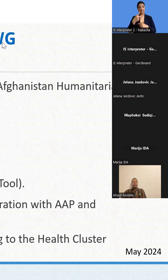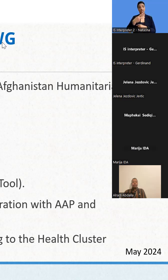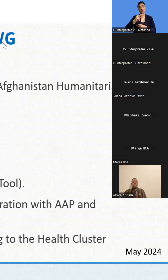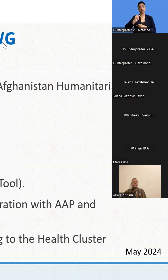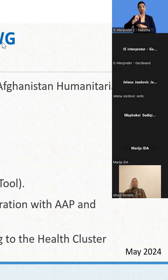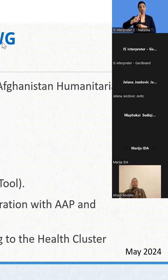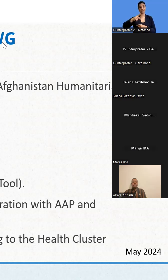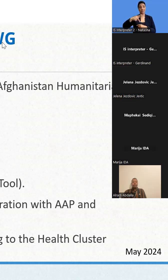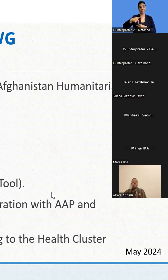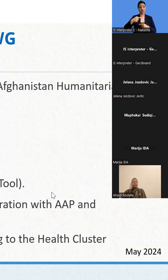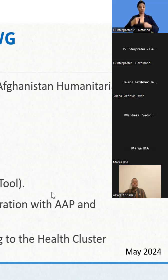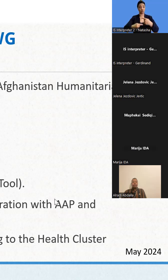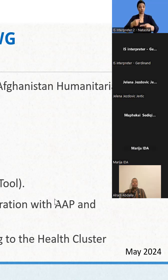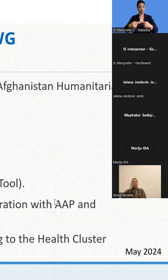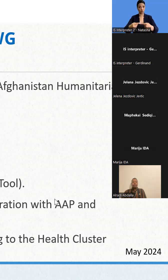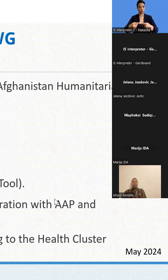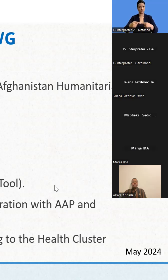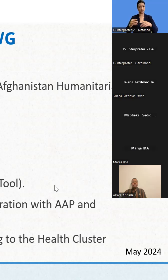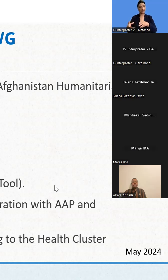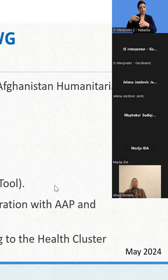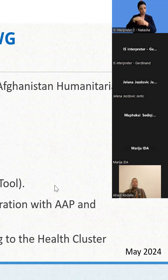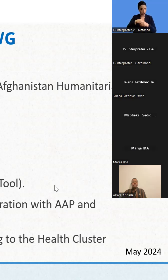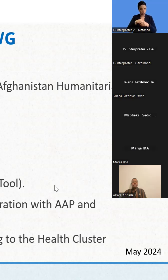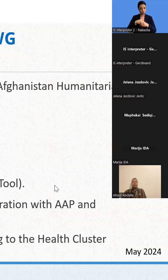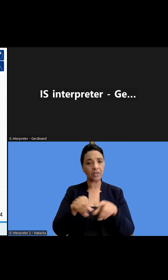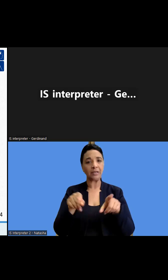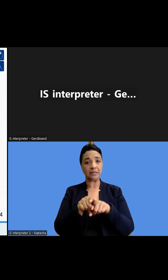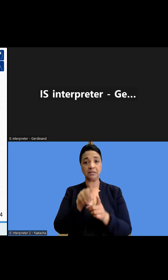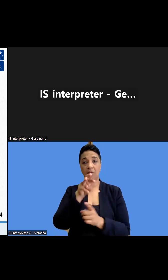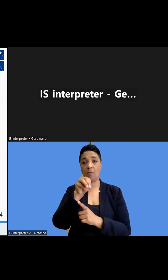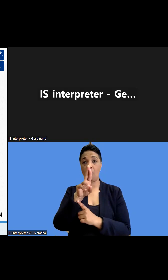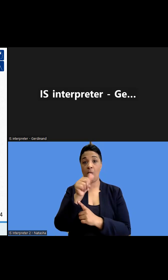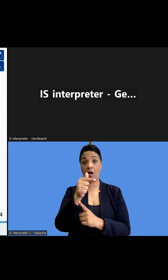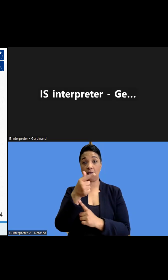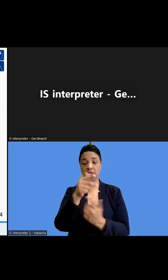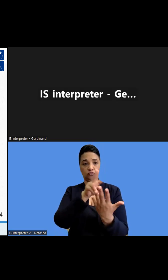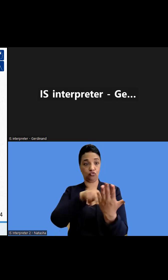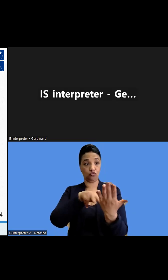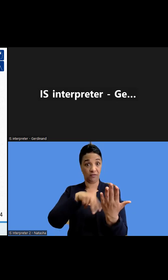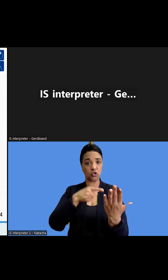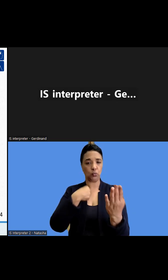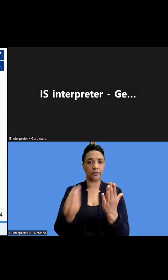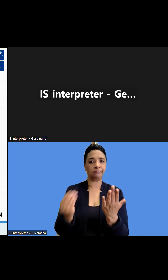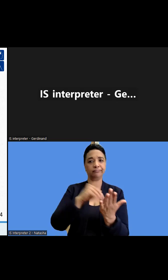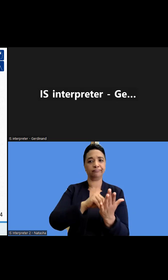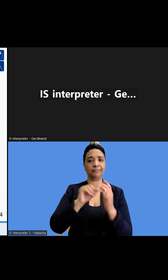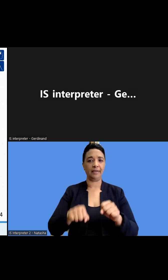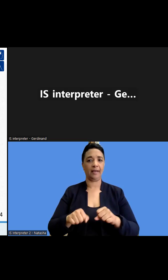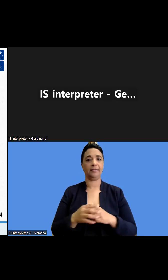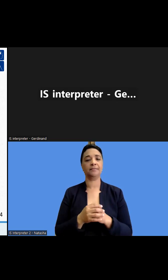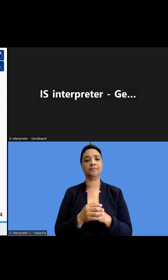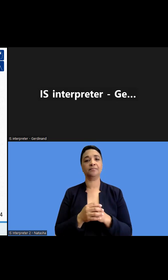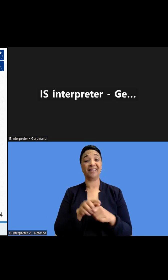in coordination with AAP and GIHA, a working group. Advocacy